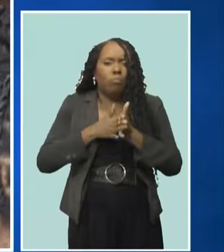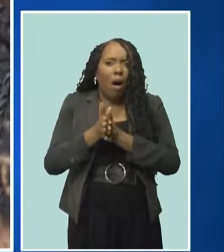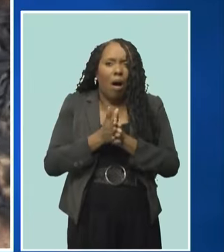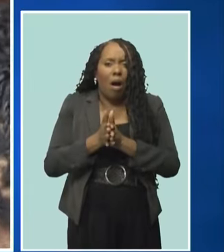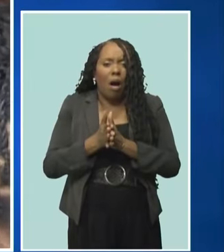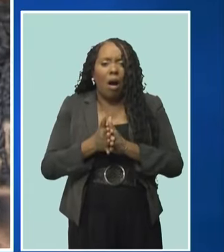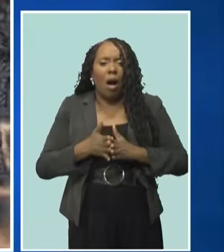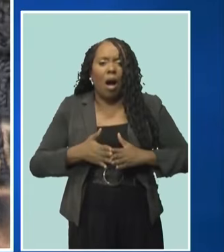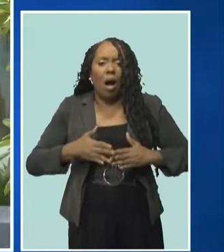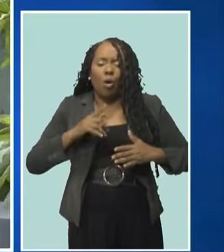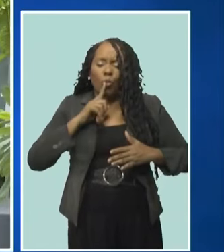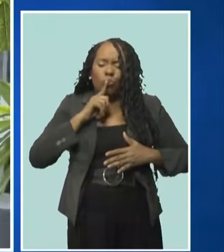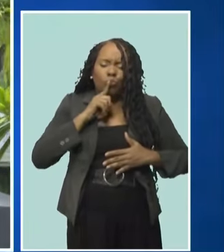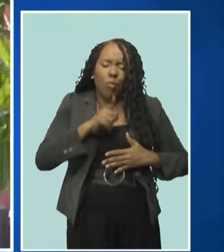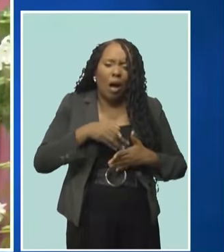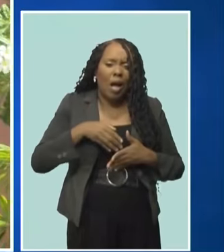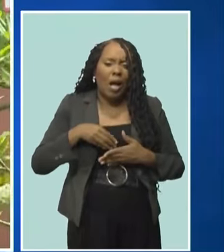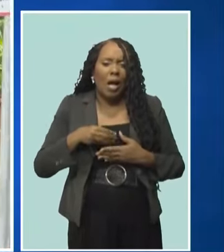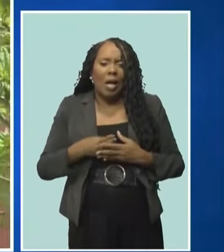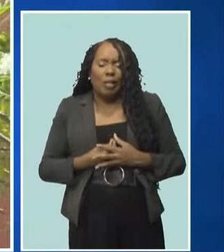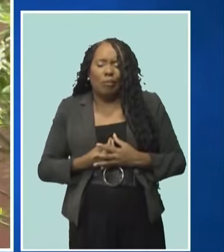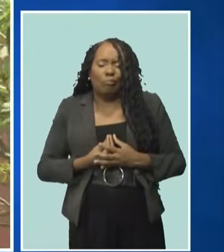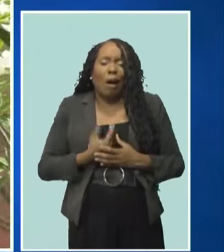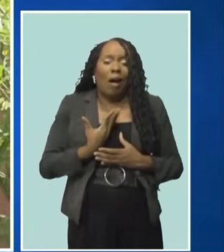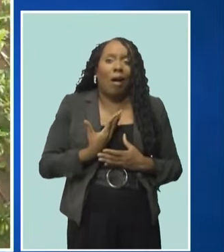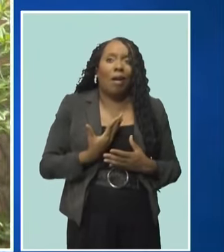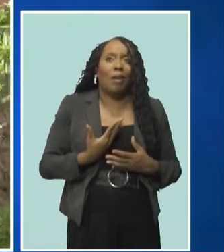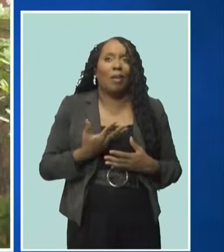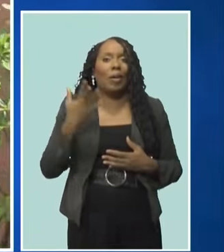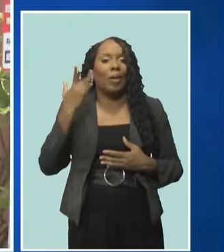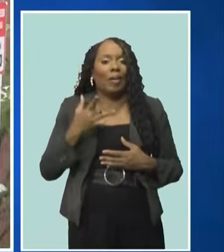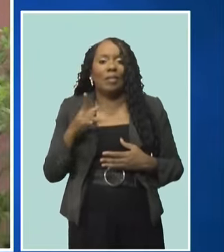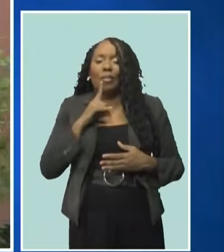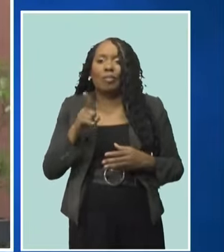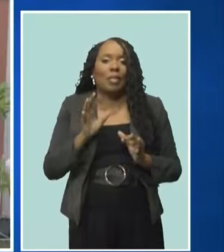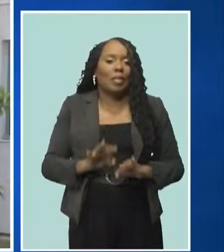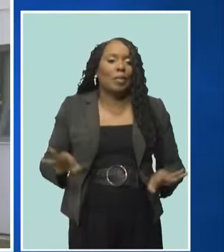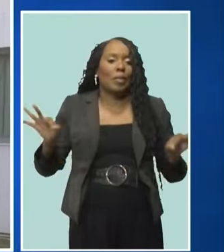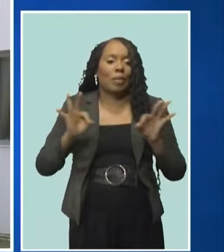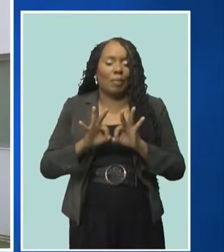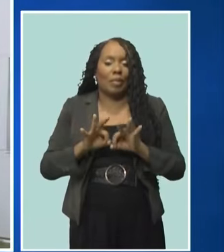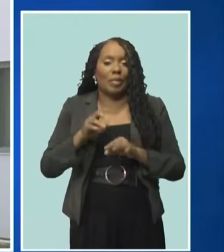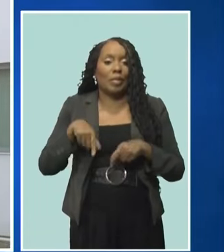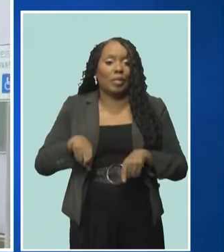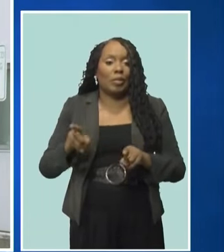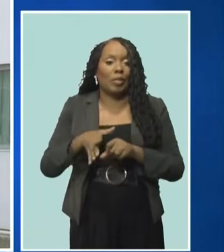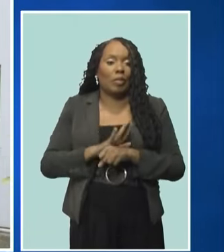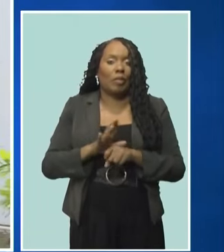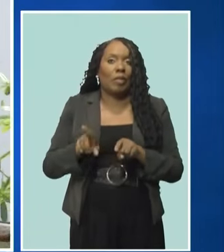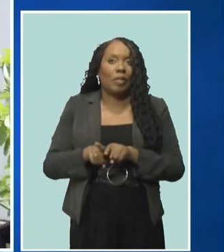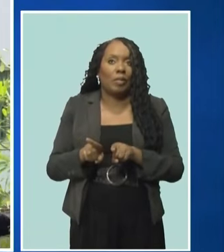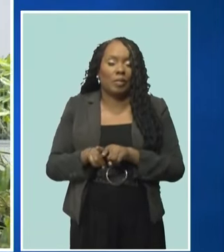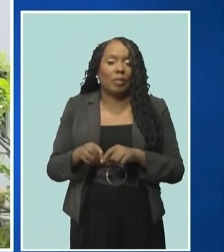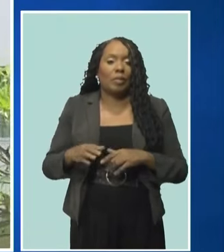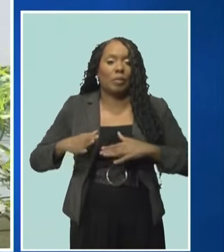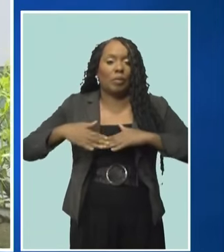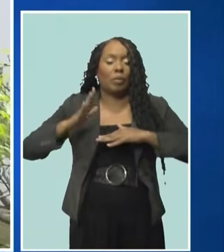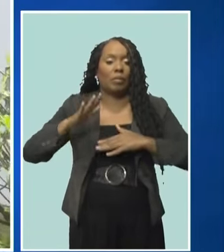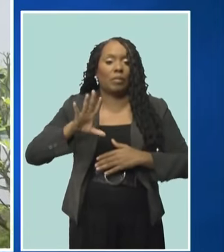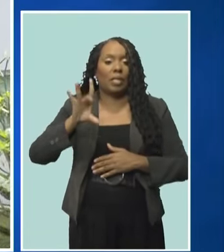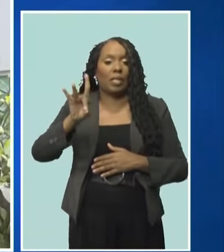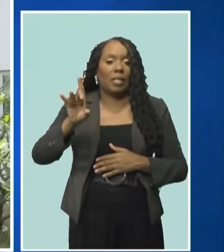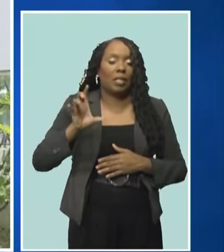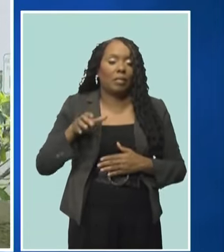lab's overall capacity after playing a critical role in the national fight against COVID-19, with over 800,000